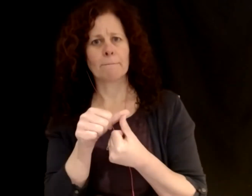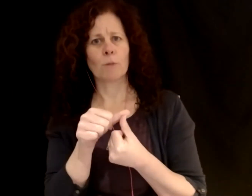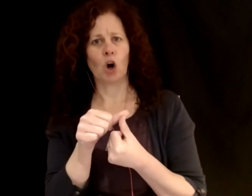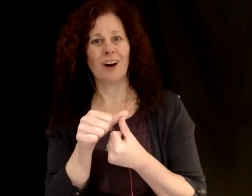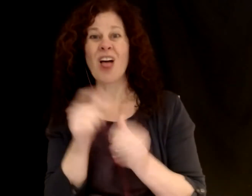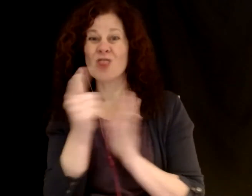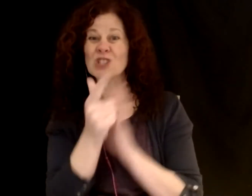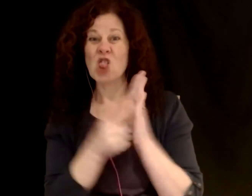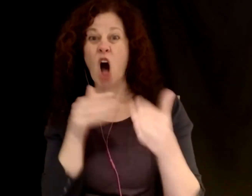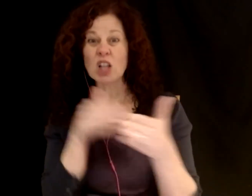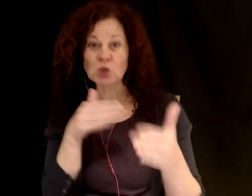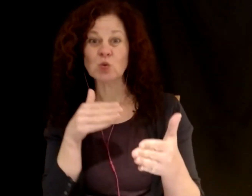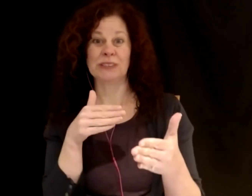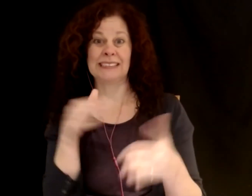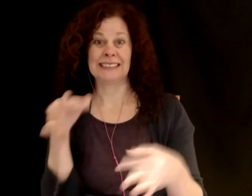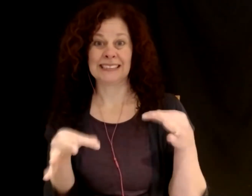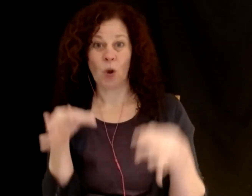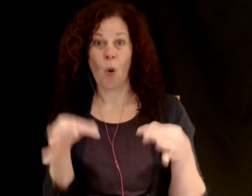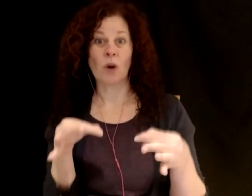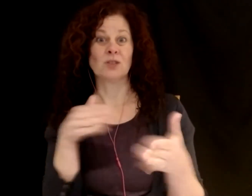lawsuits, and there is the